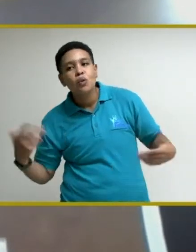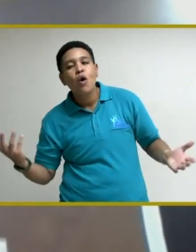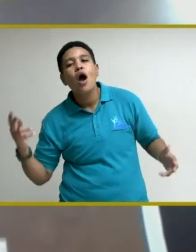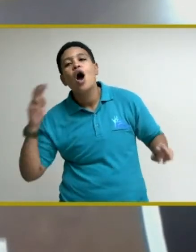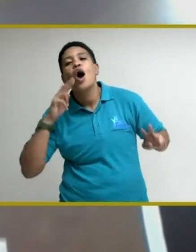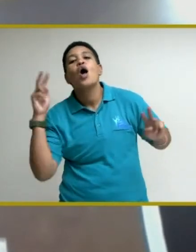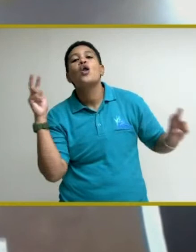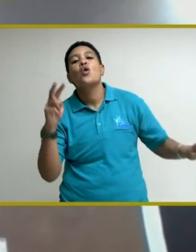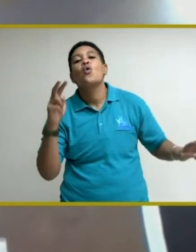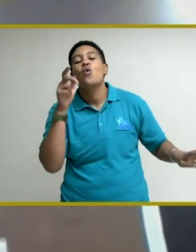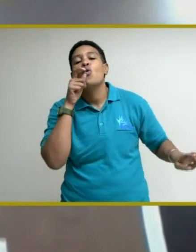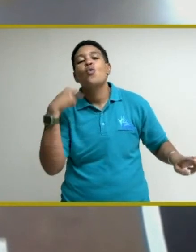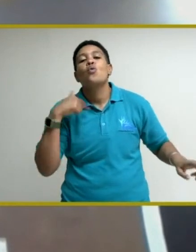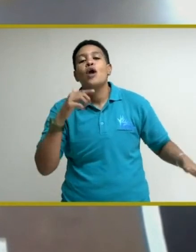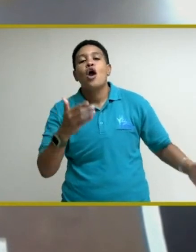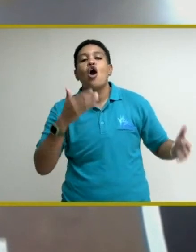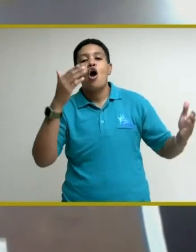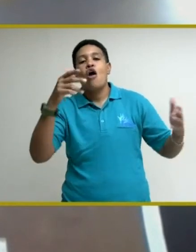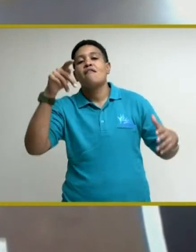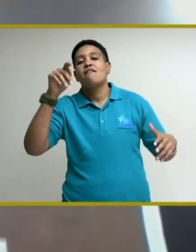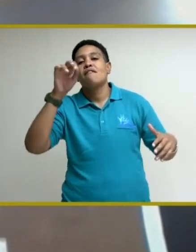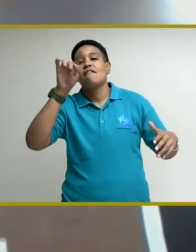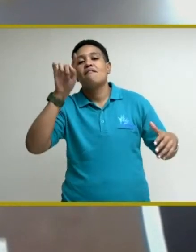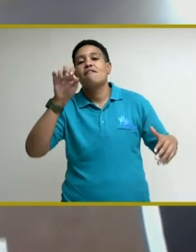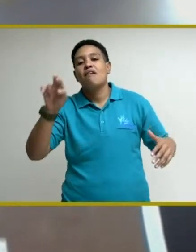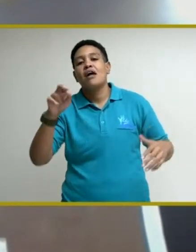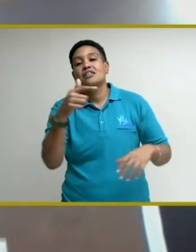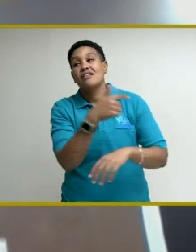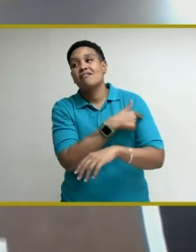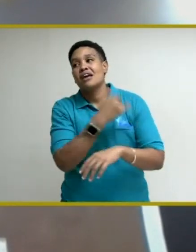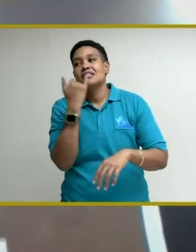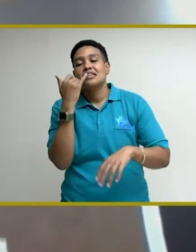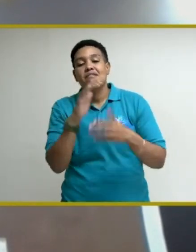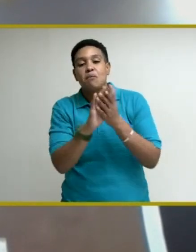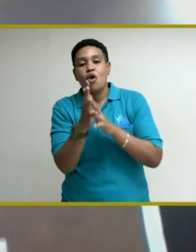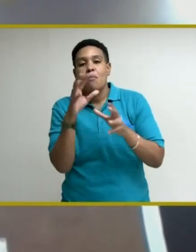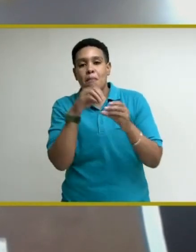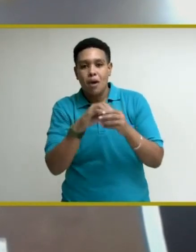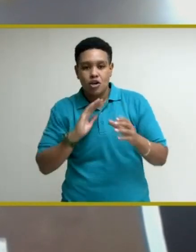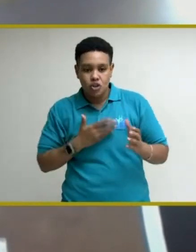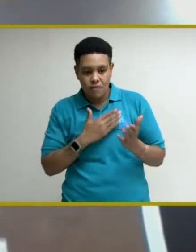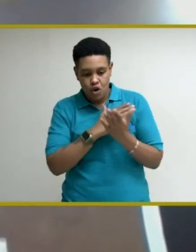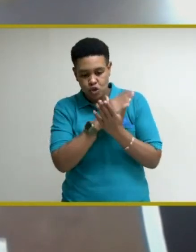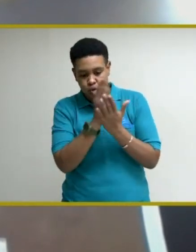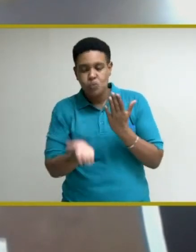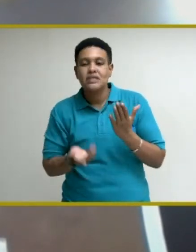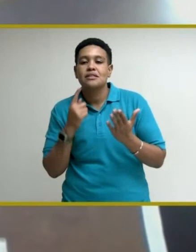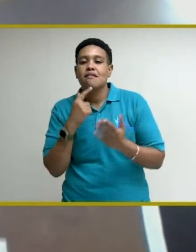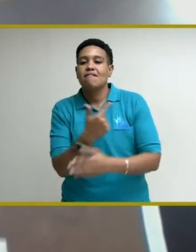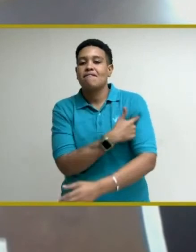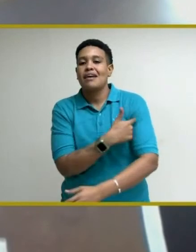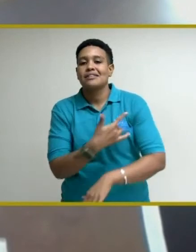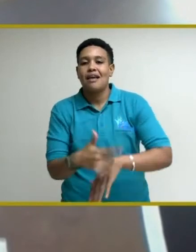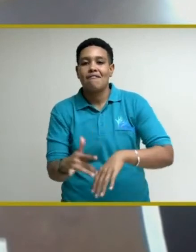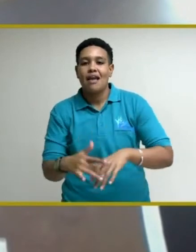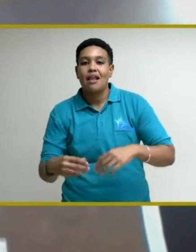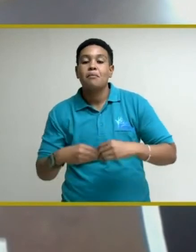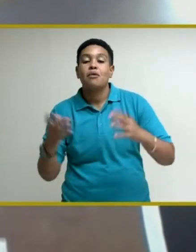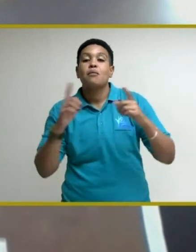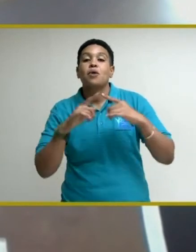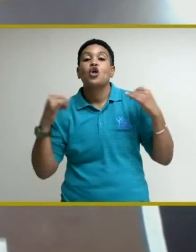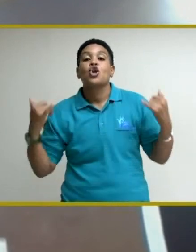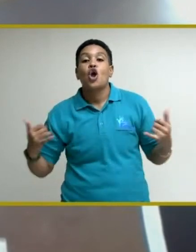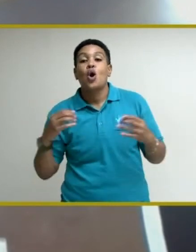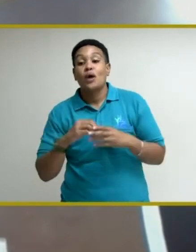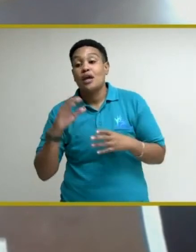we may offer the Pfizer vaccine if it becomes a part of our suite of distribution. But being in the